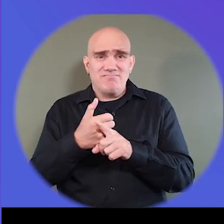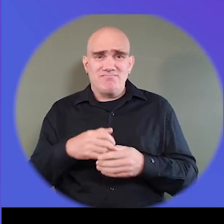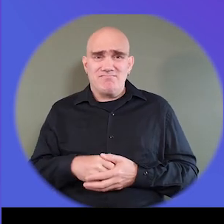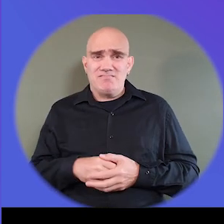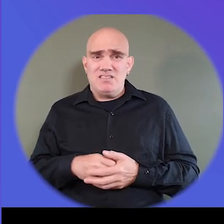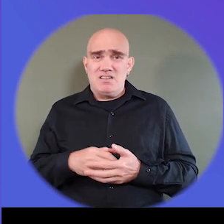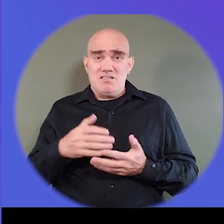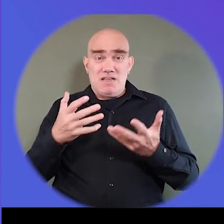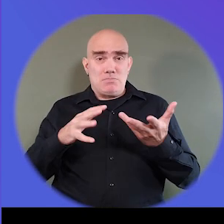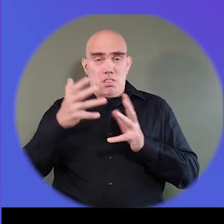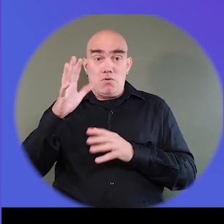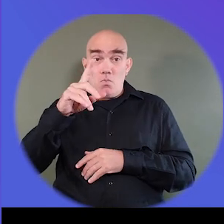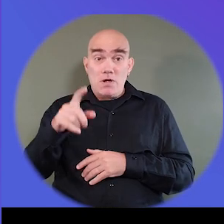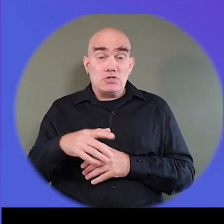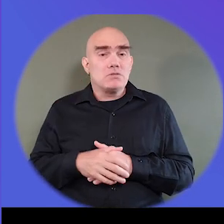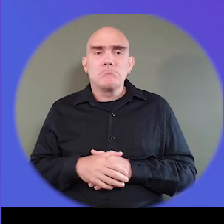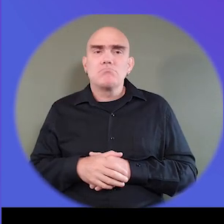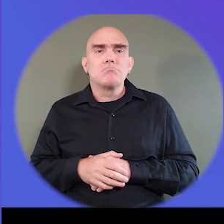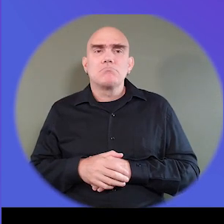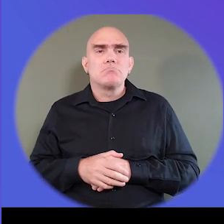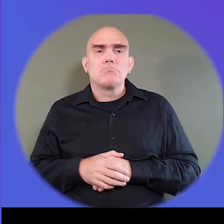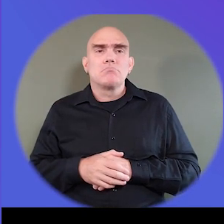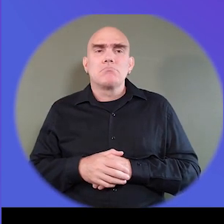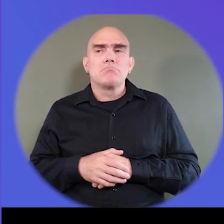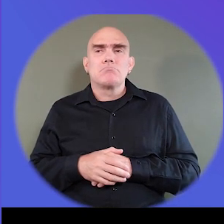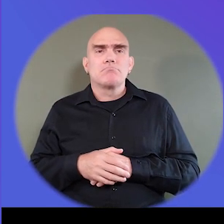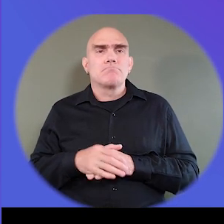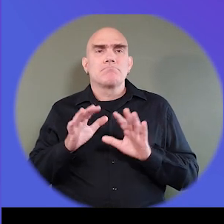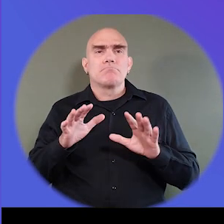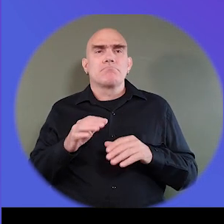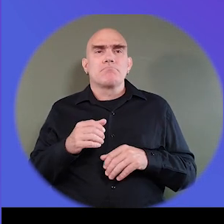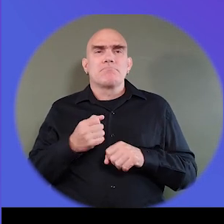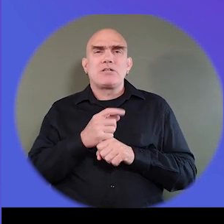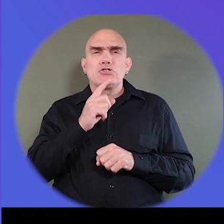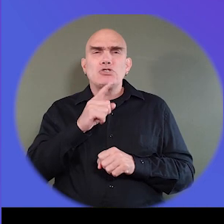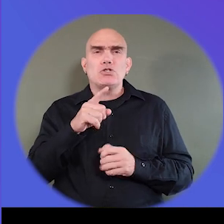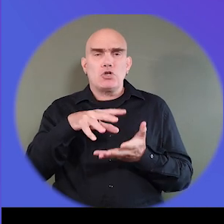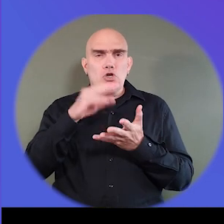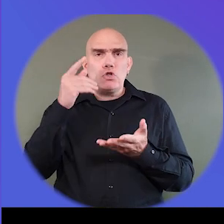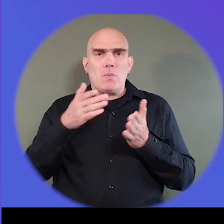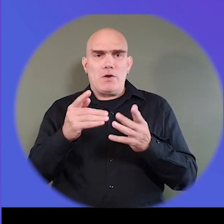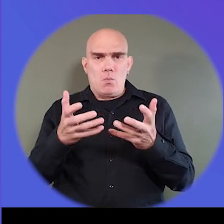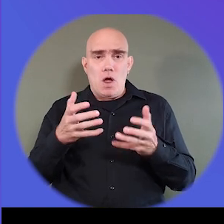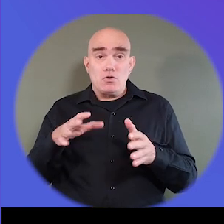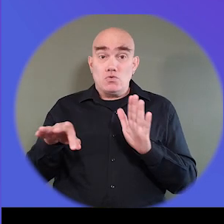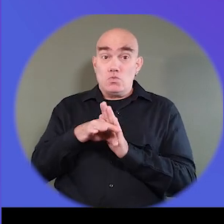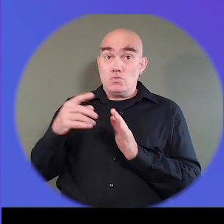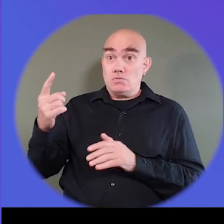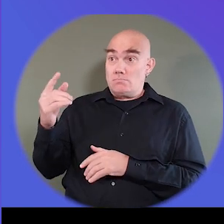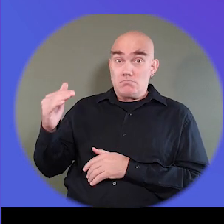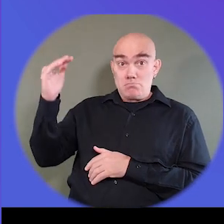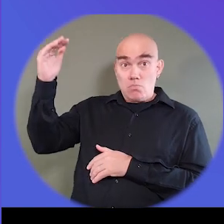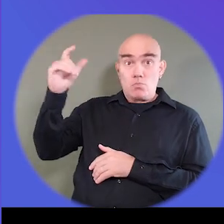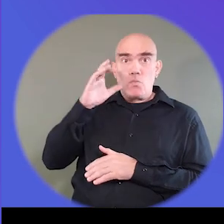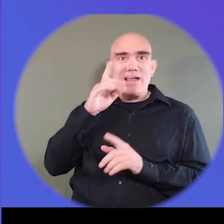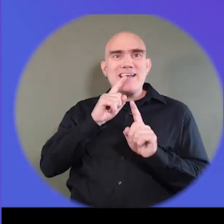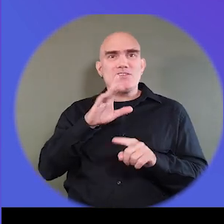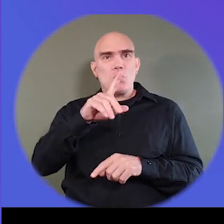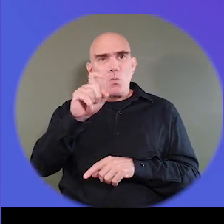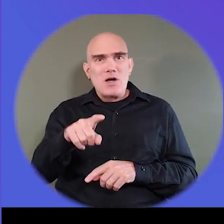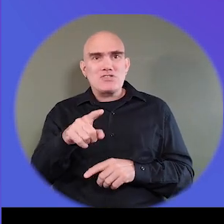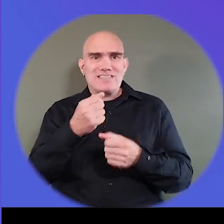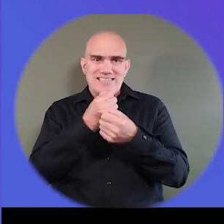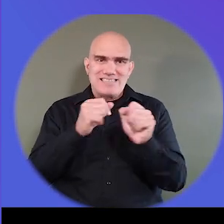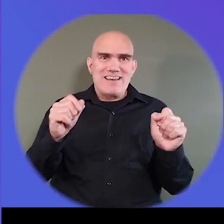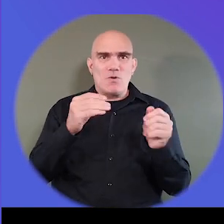you're looking for. Move along. Choose a grown-up who will help you answer your questions safely.